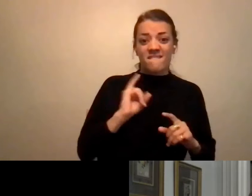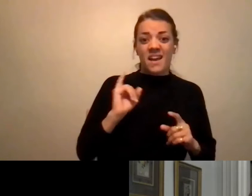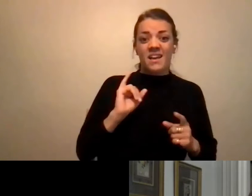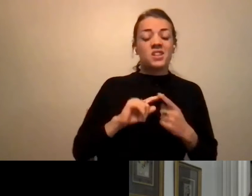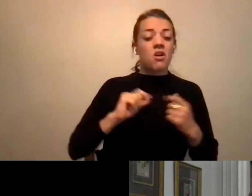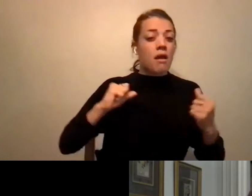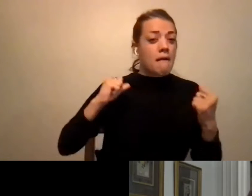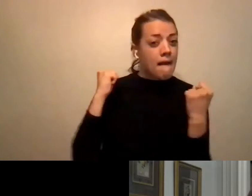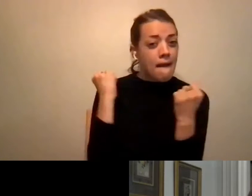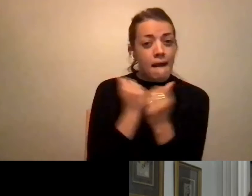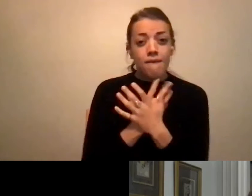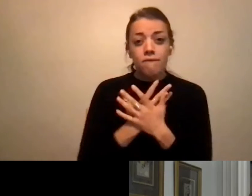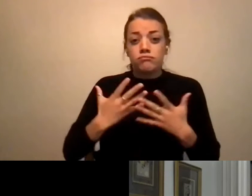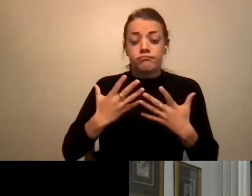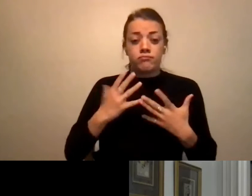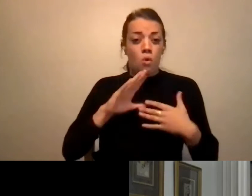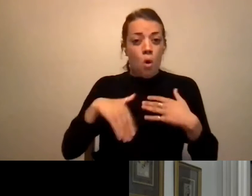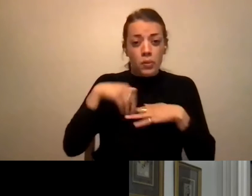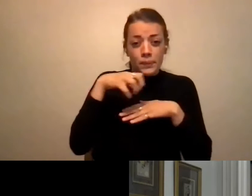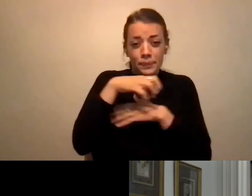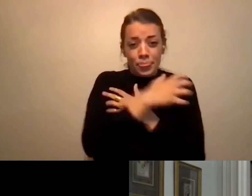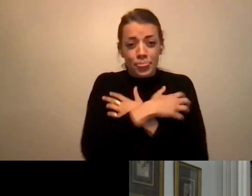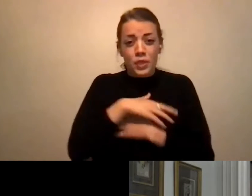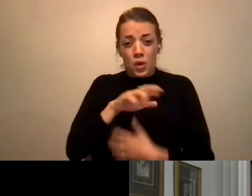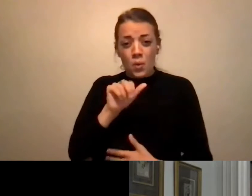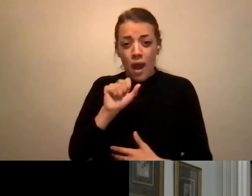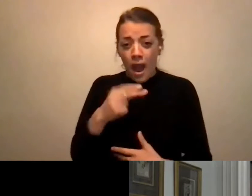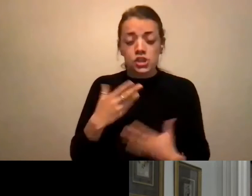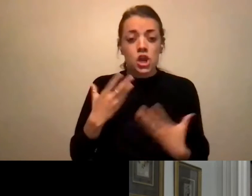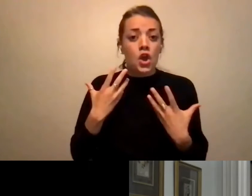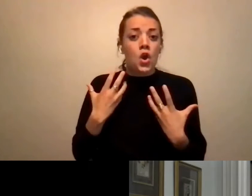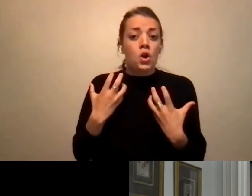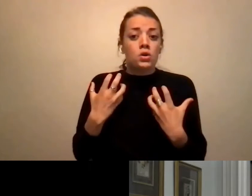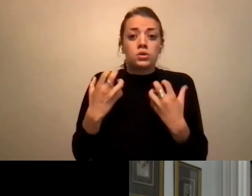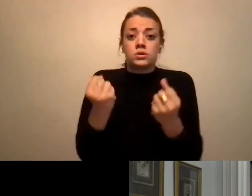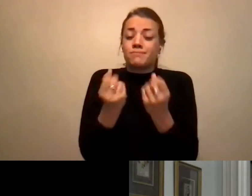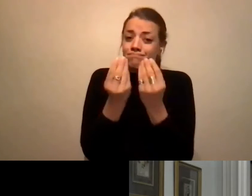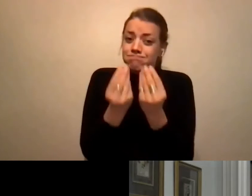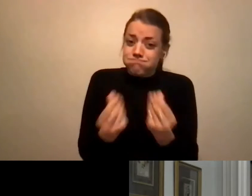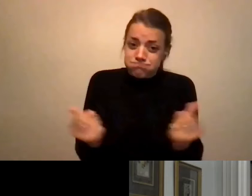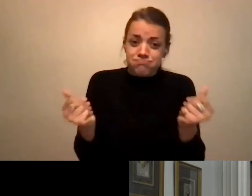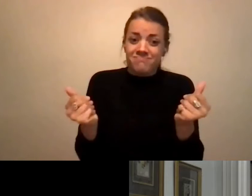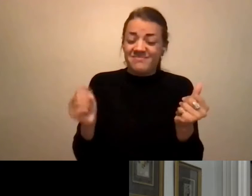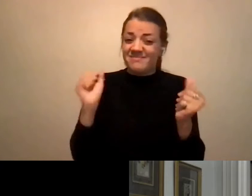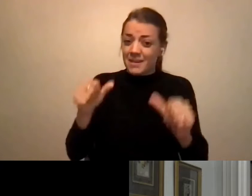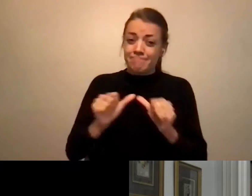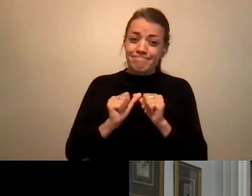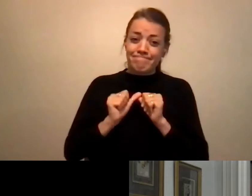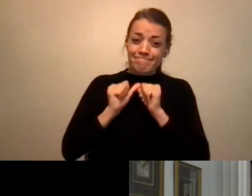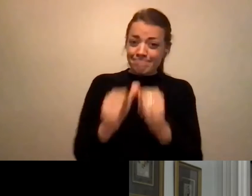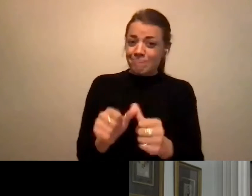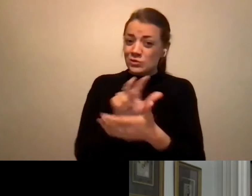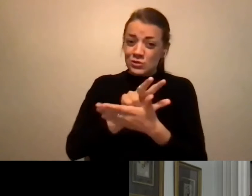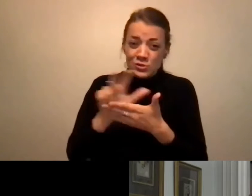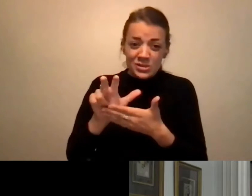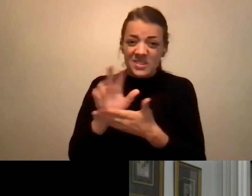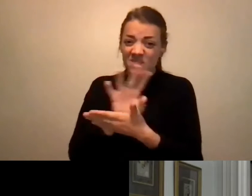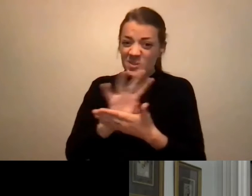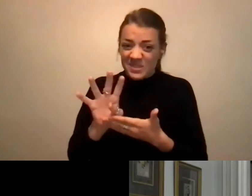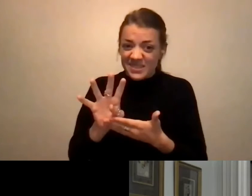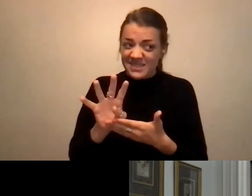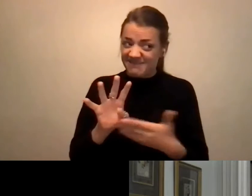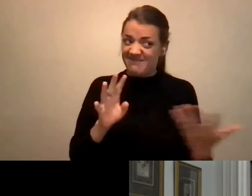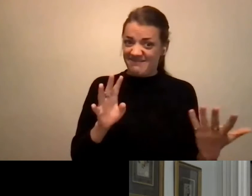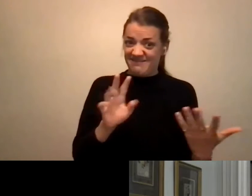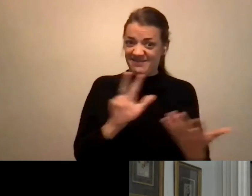lesions actually heal and you have intact skin. And that can be 3 to 4 weeks. So it's not really something